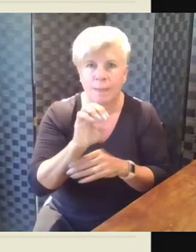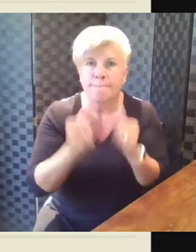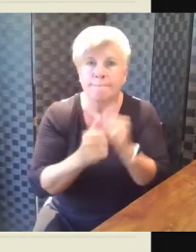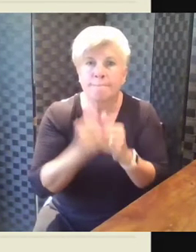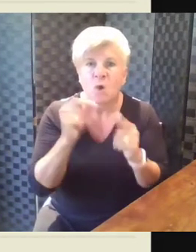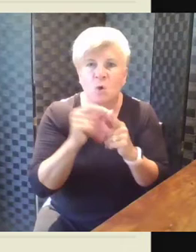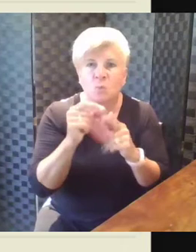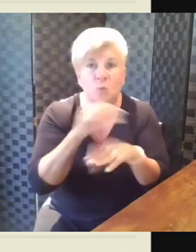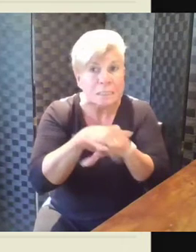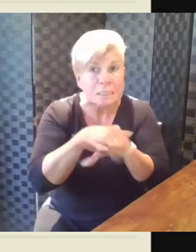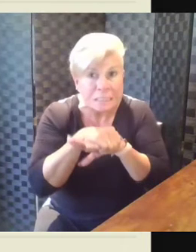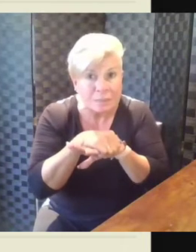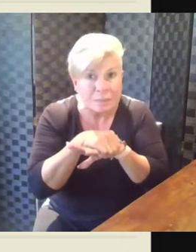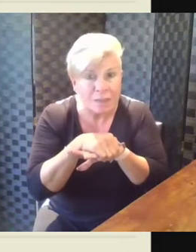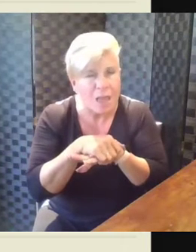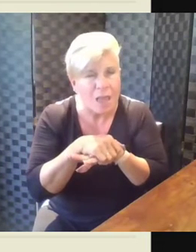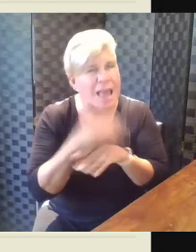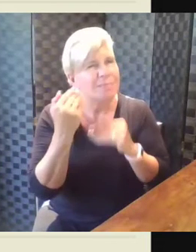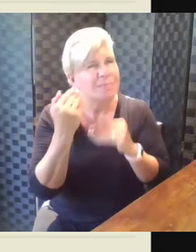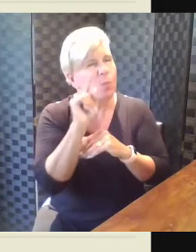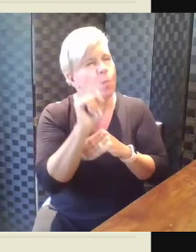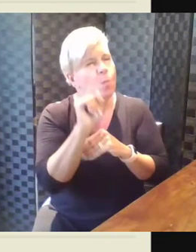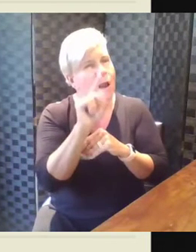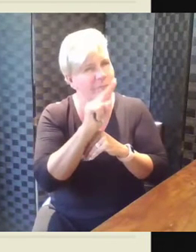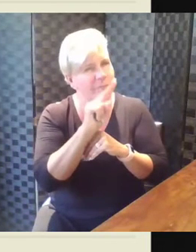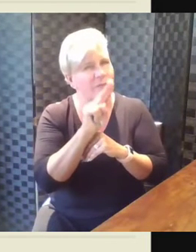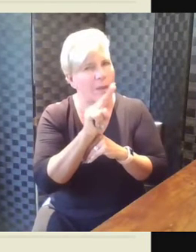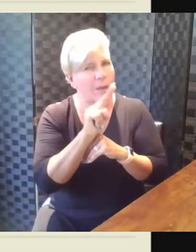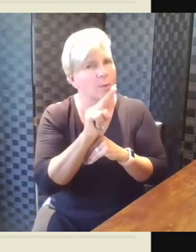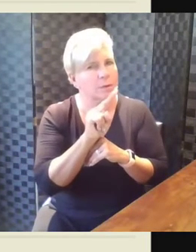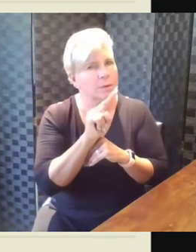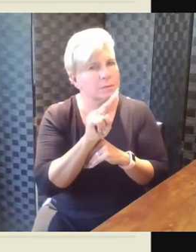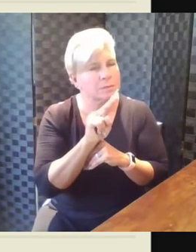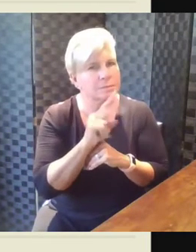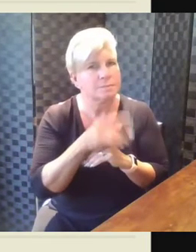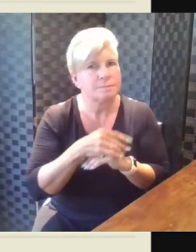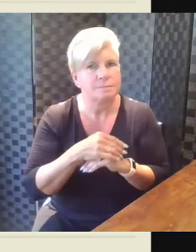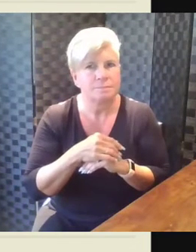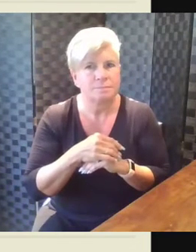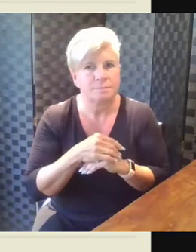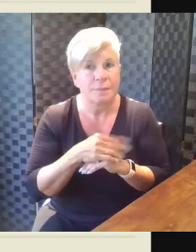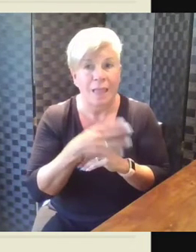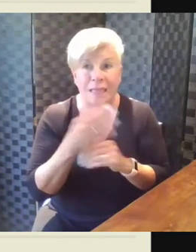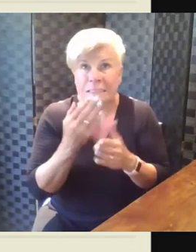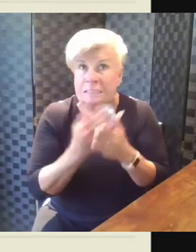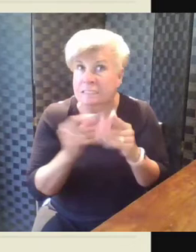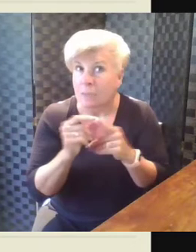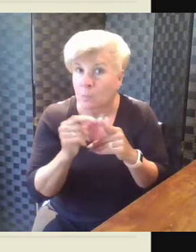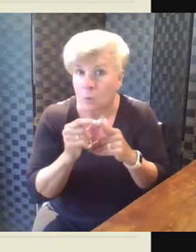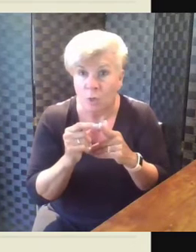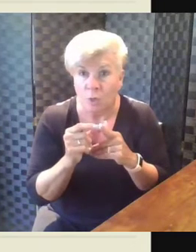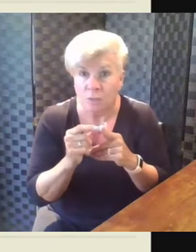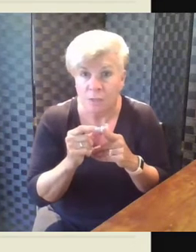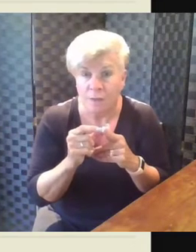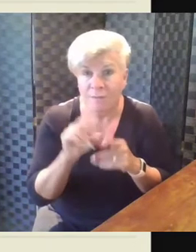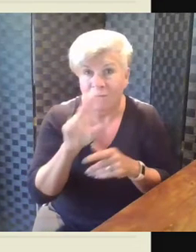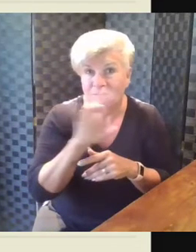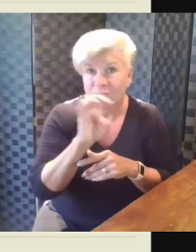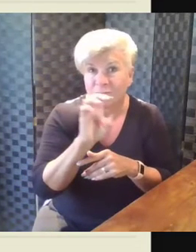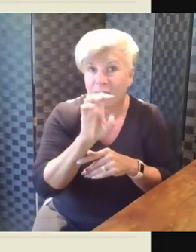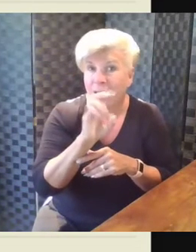Most words in the English language have at least one vowel. And some words are just a vowel all